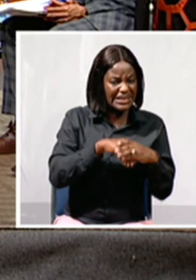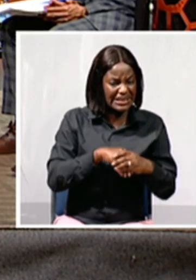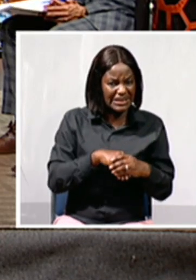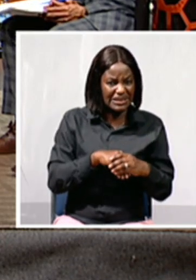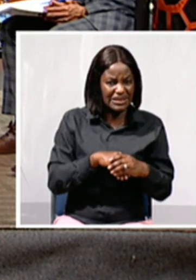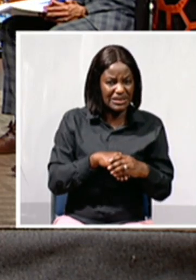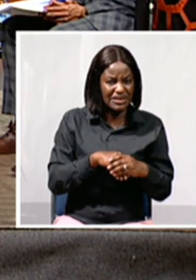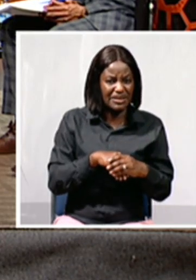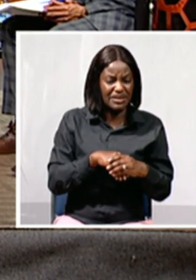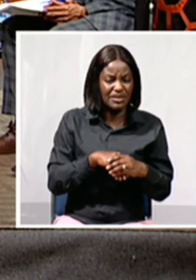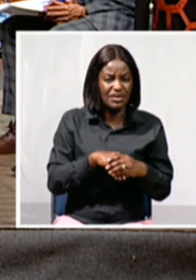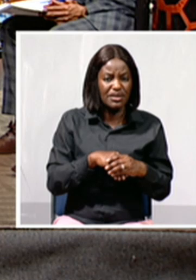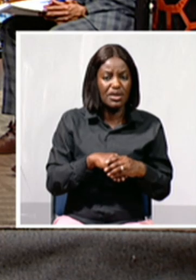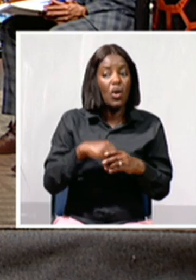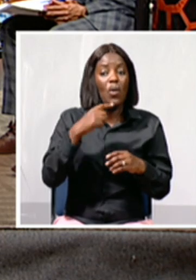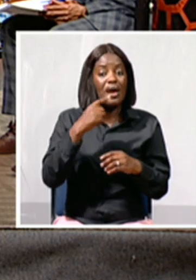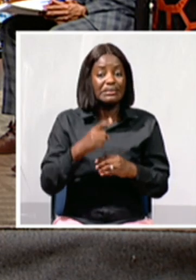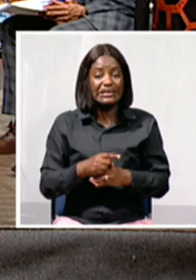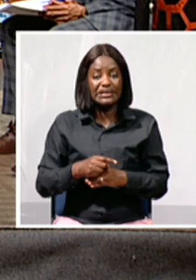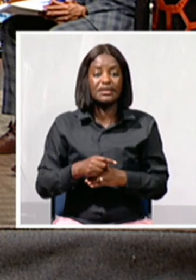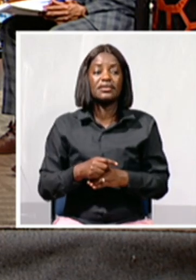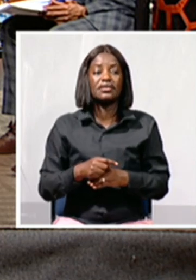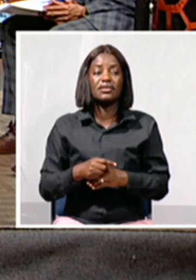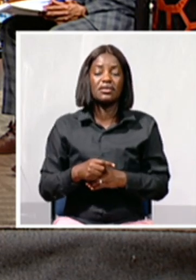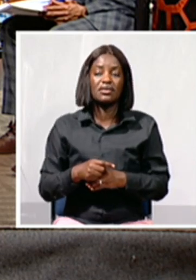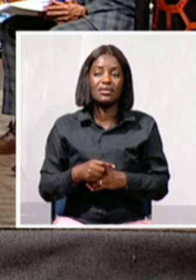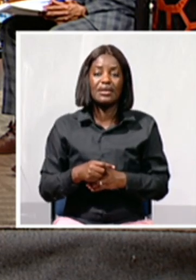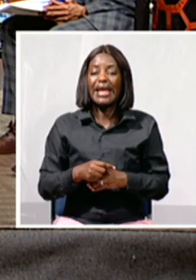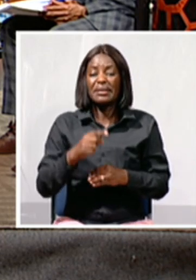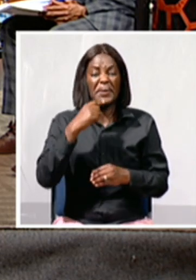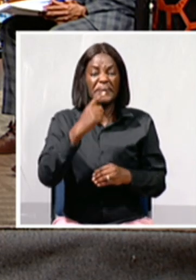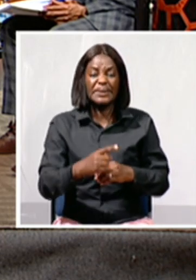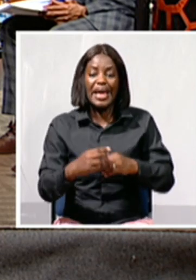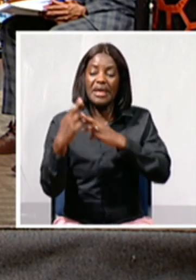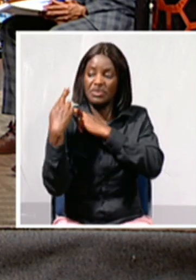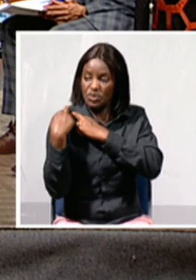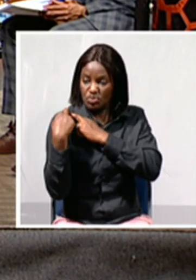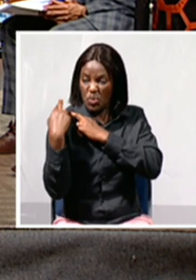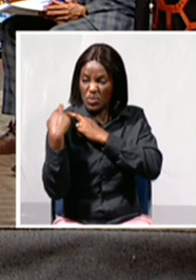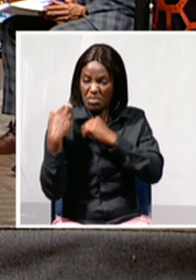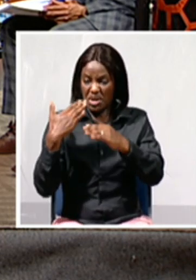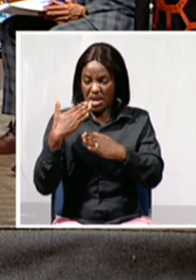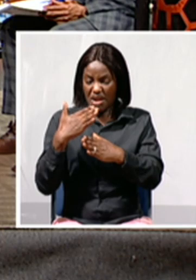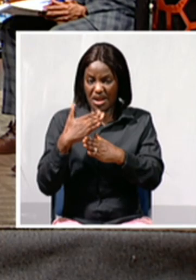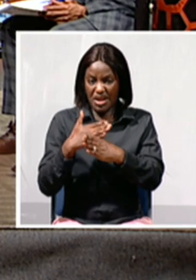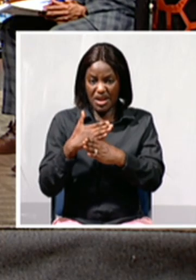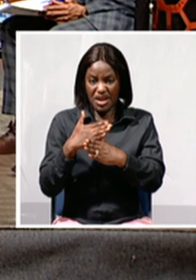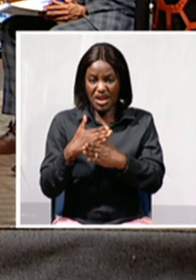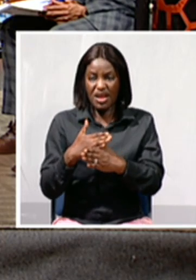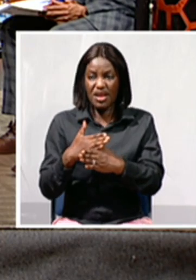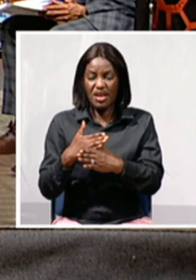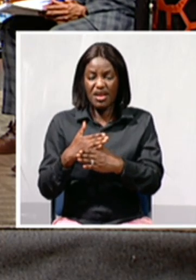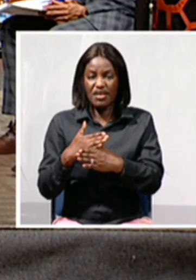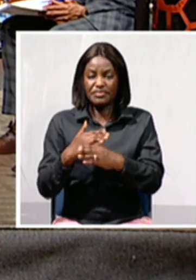saying, it should not. They should not say it is a responsibility and duty. They should not make it at the duties